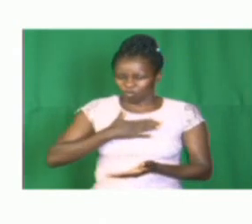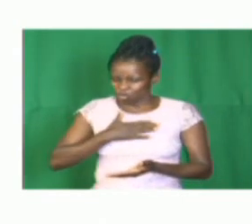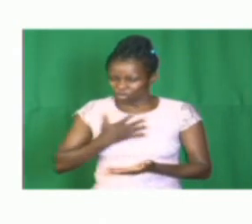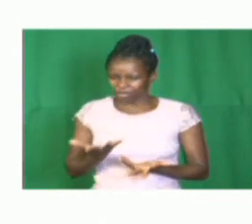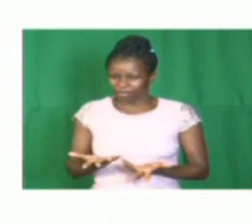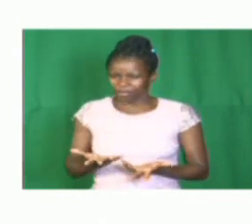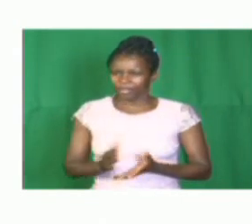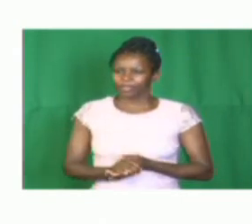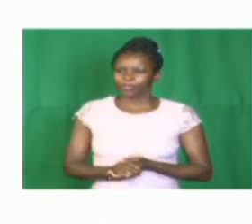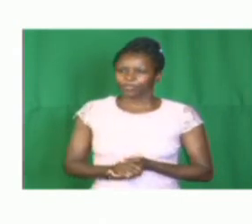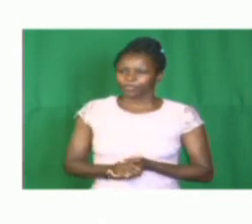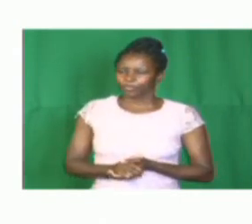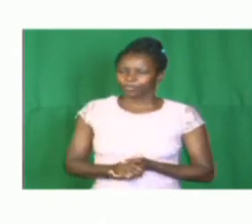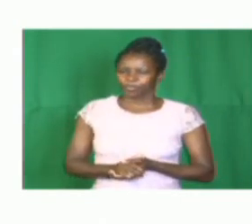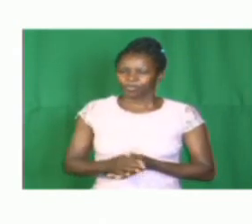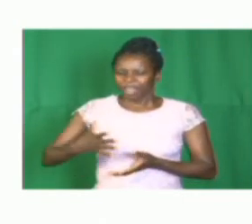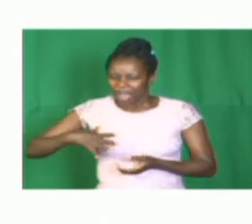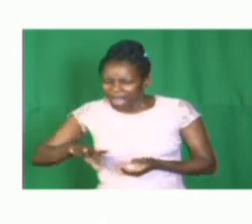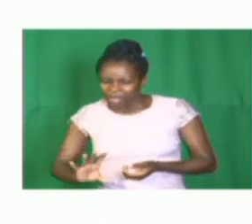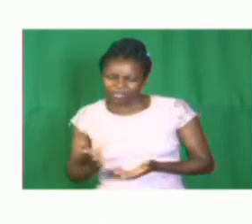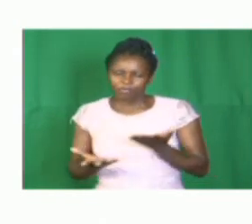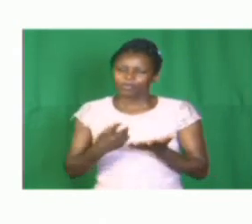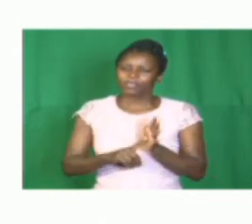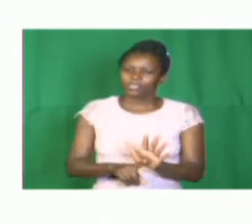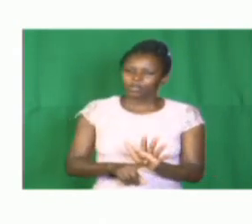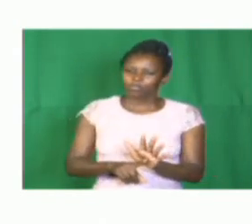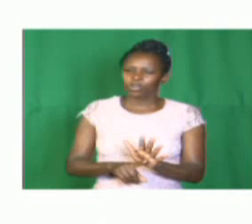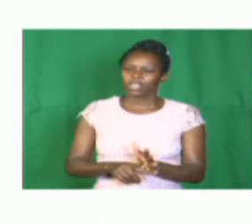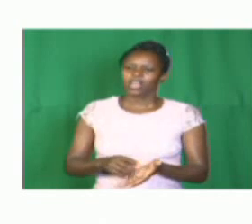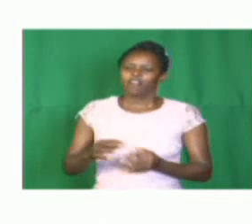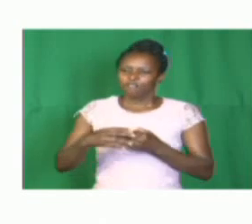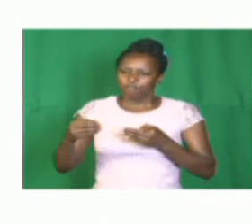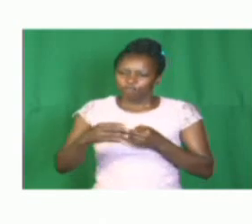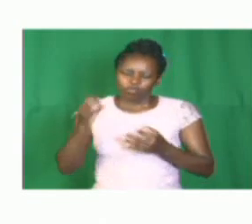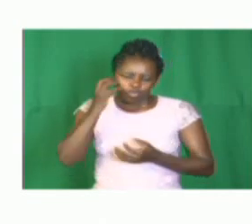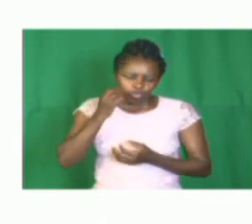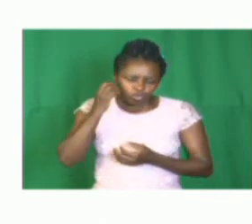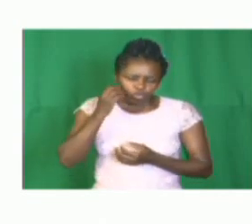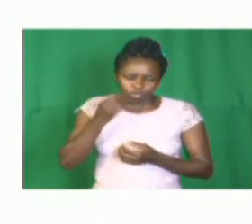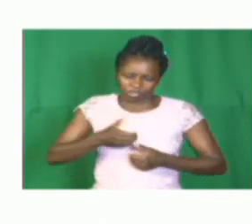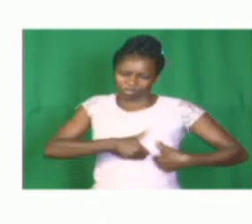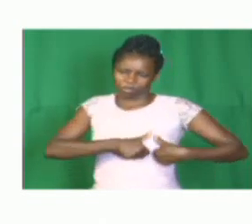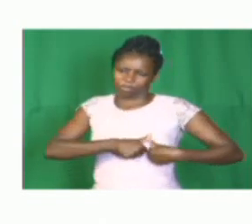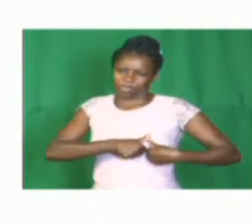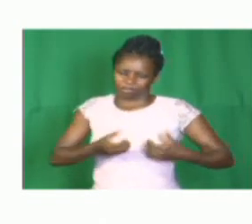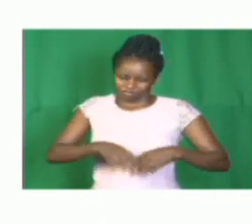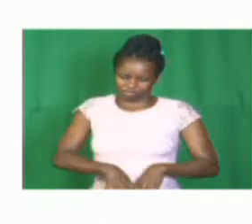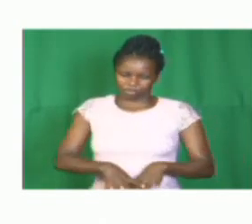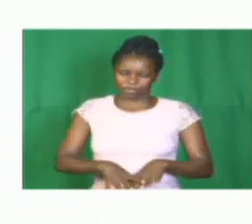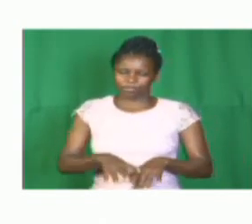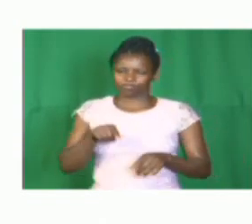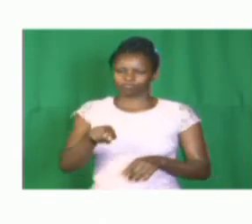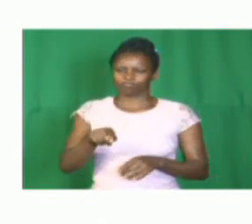water. My last example will be fruit juice and milk. So those are